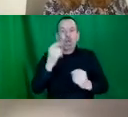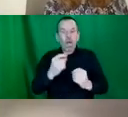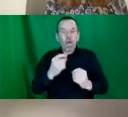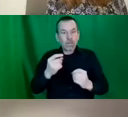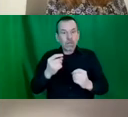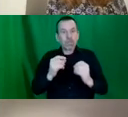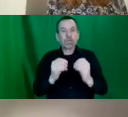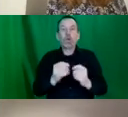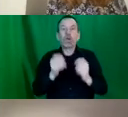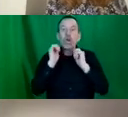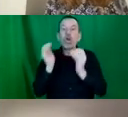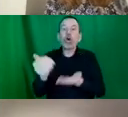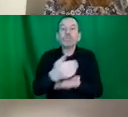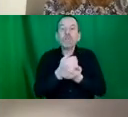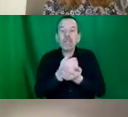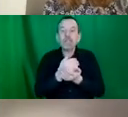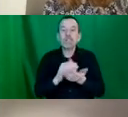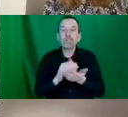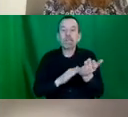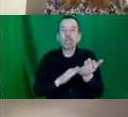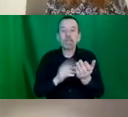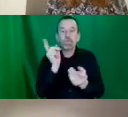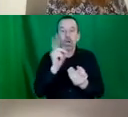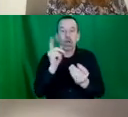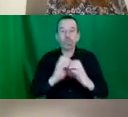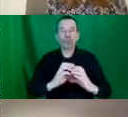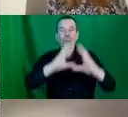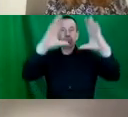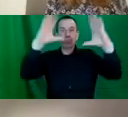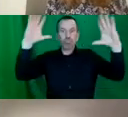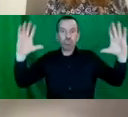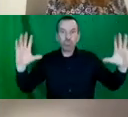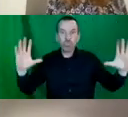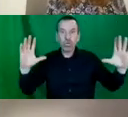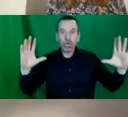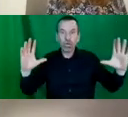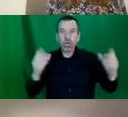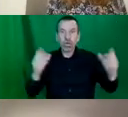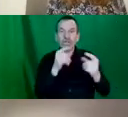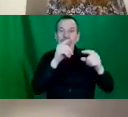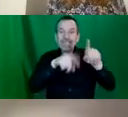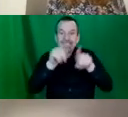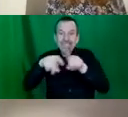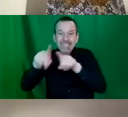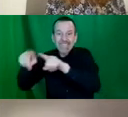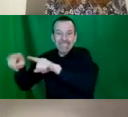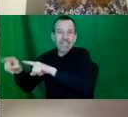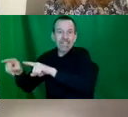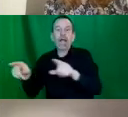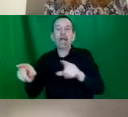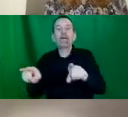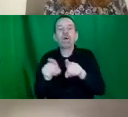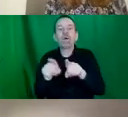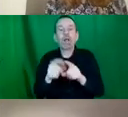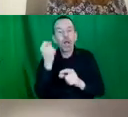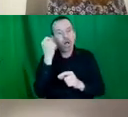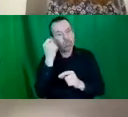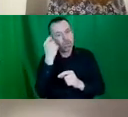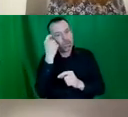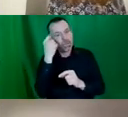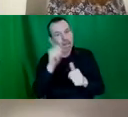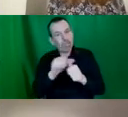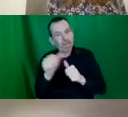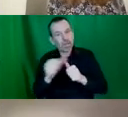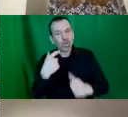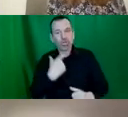The events of last year forced my internship to change, along with my understanding of the role of a conservator. Throughout my placement at the